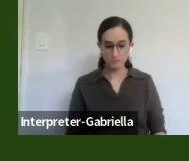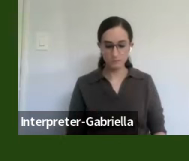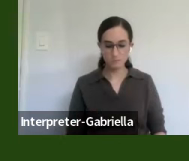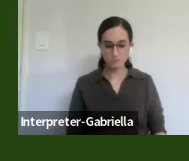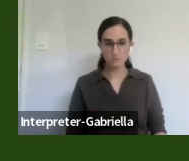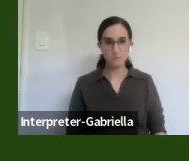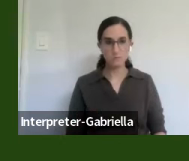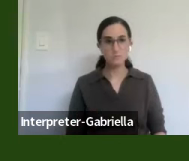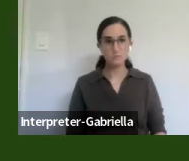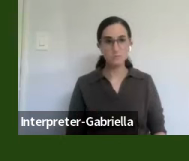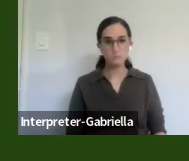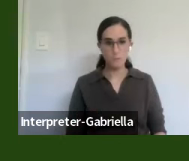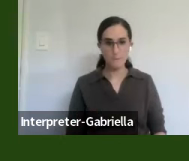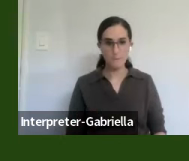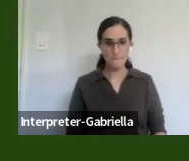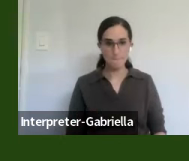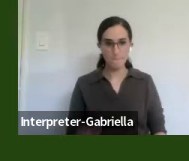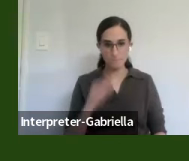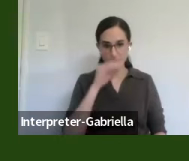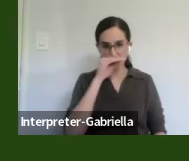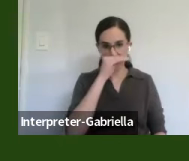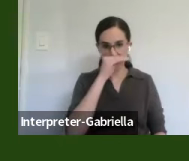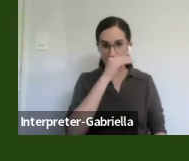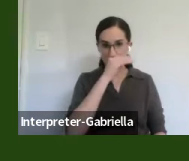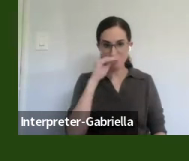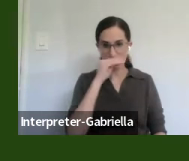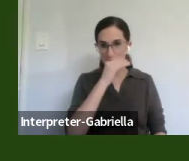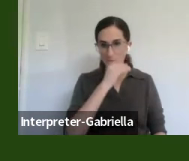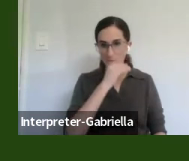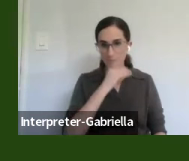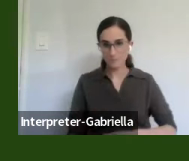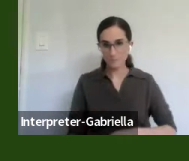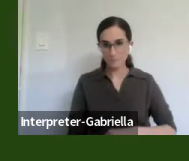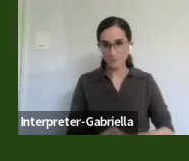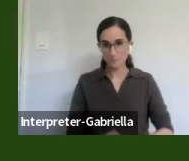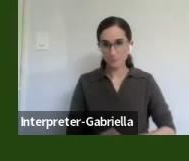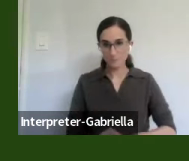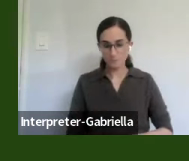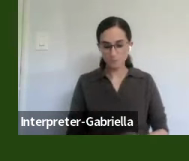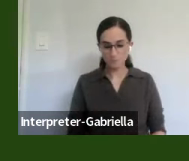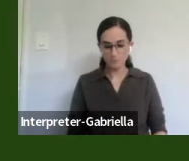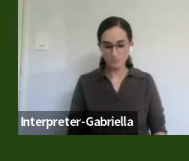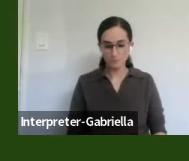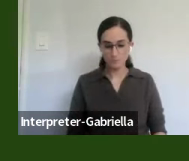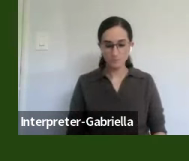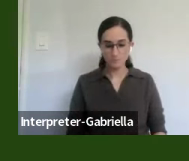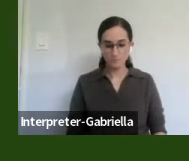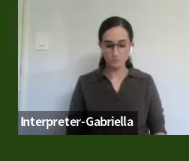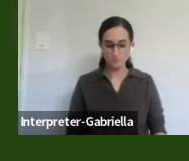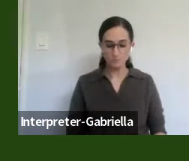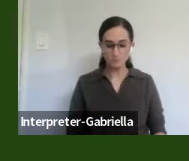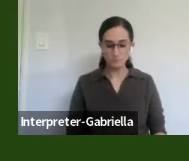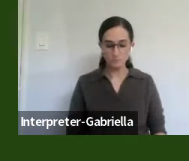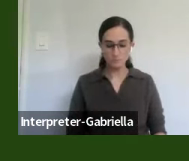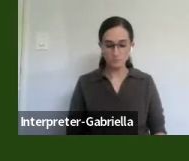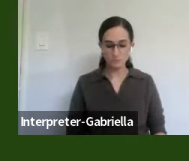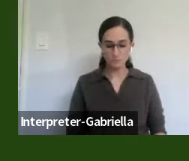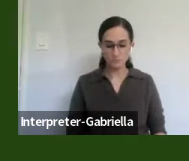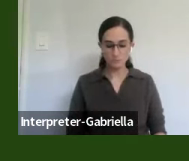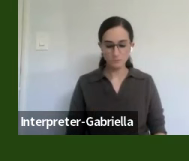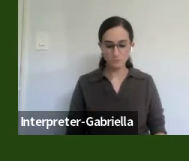poder recibir estos impactos, y entonces queremos tener en mente qué tan rápidamente se pueden implementar en cuanto a